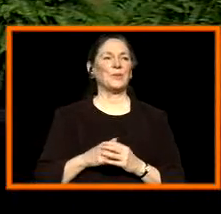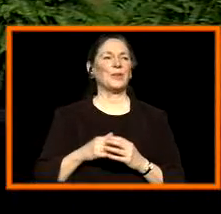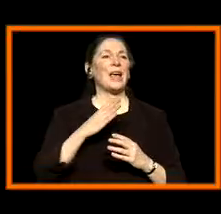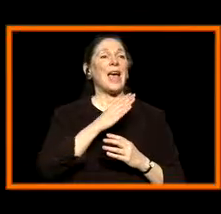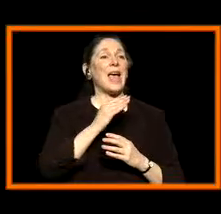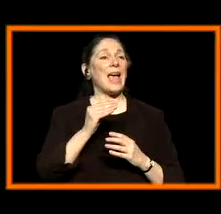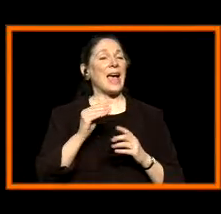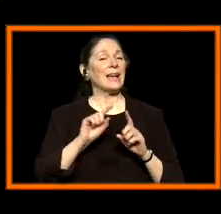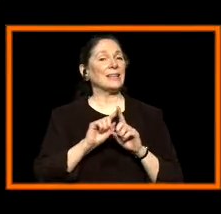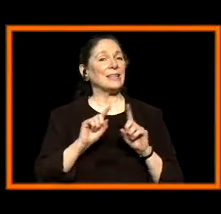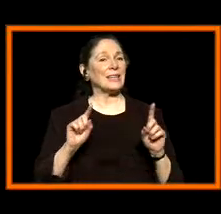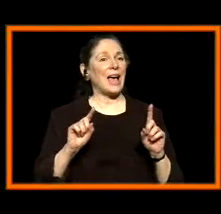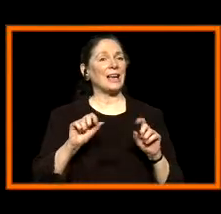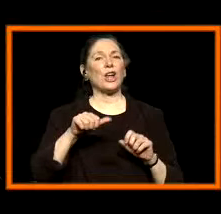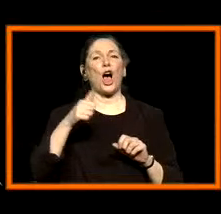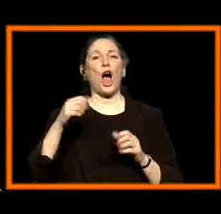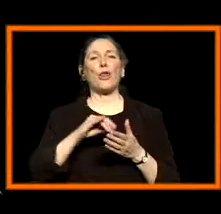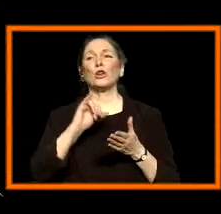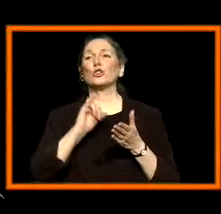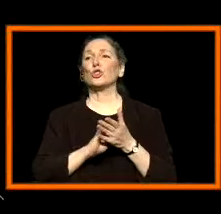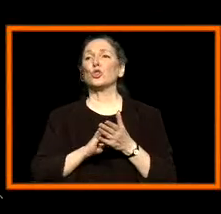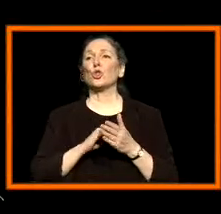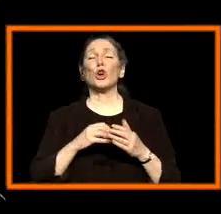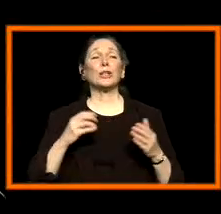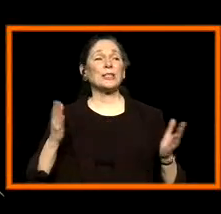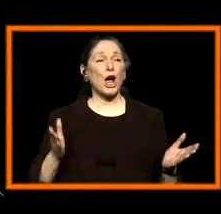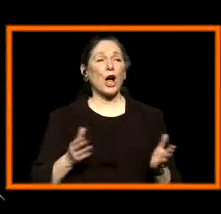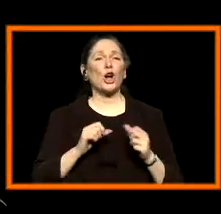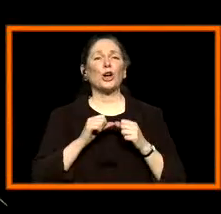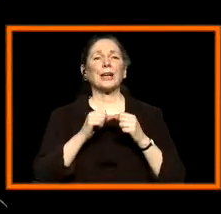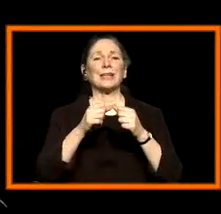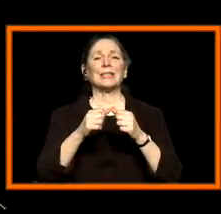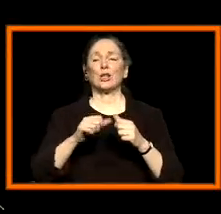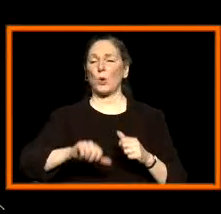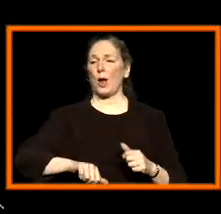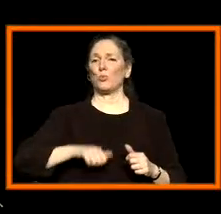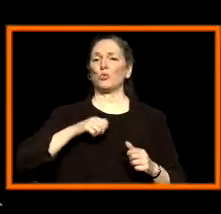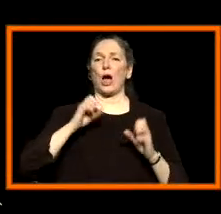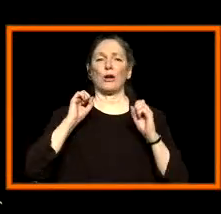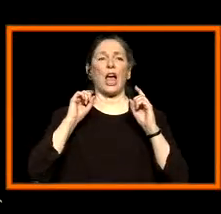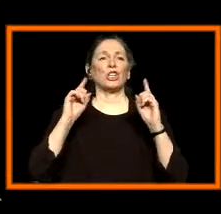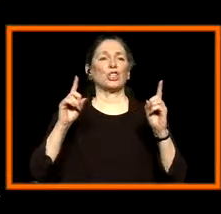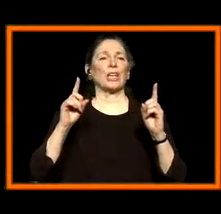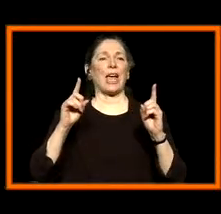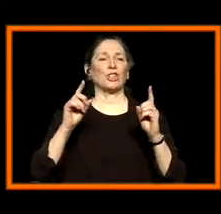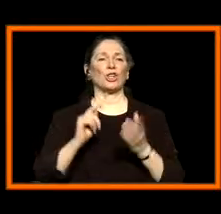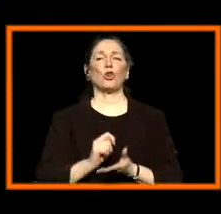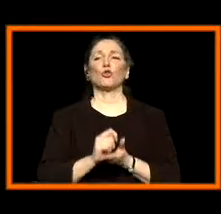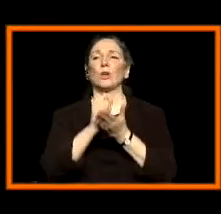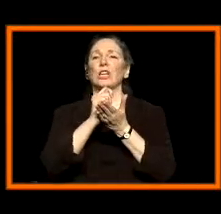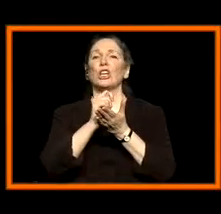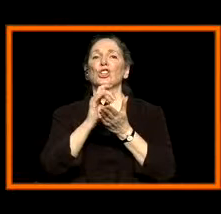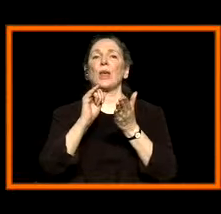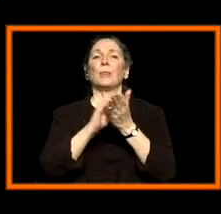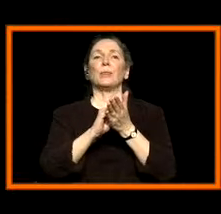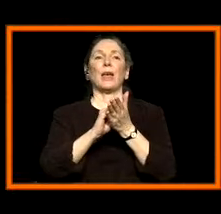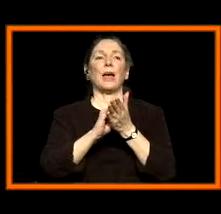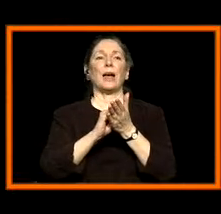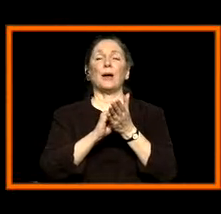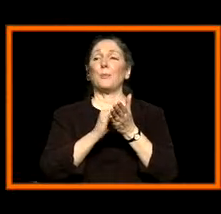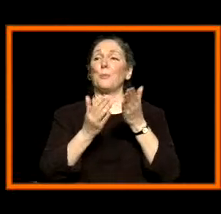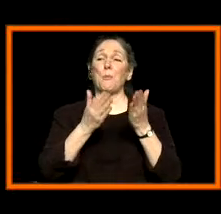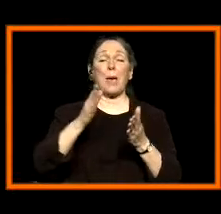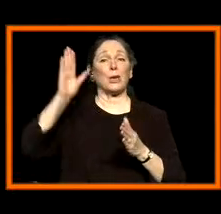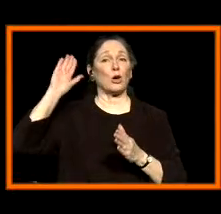And yet, other students are carrying on a proud educational tradition that may go